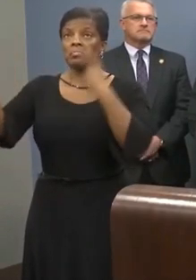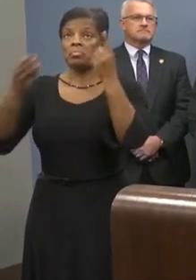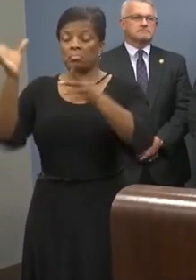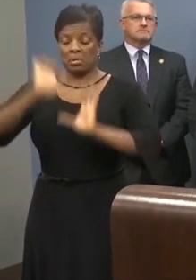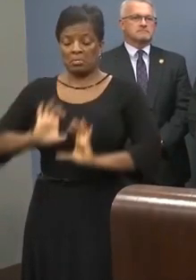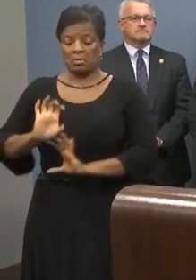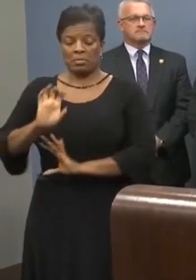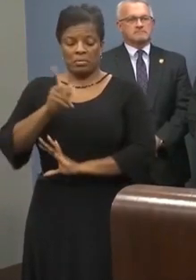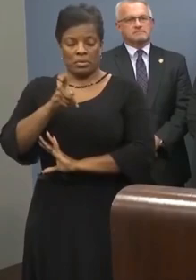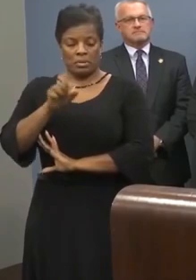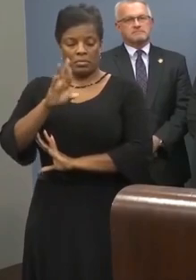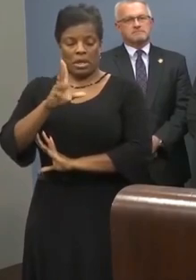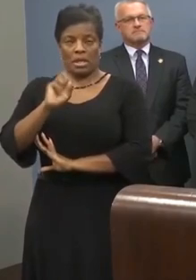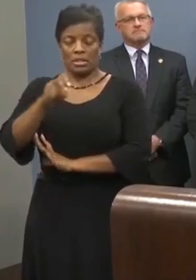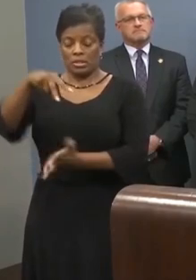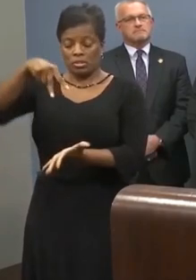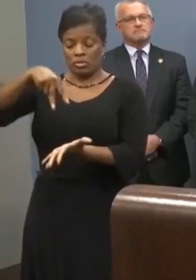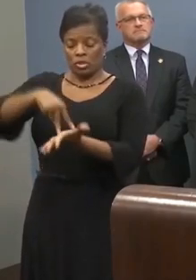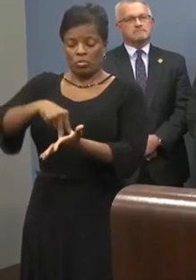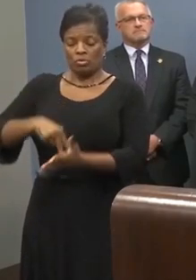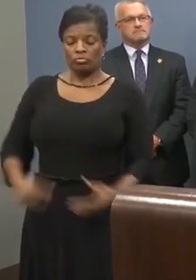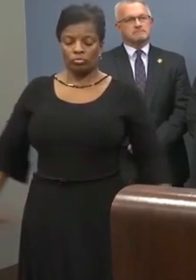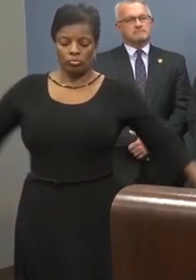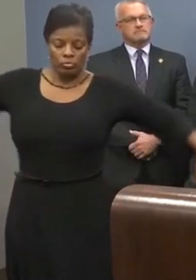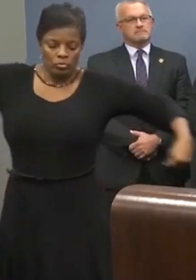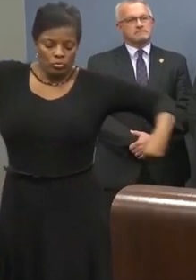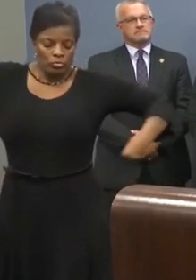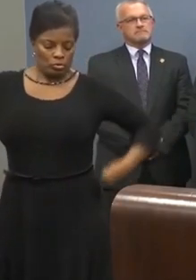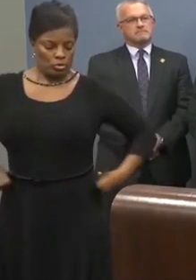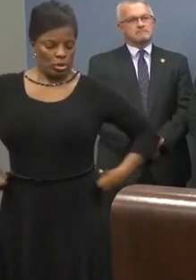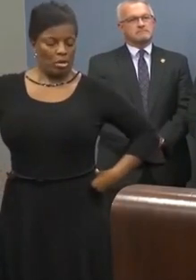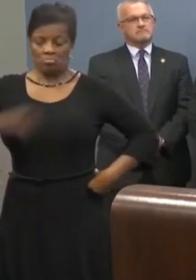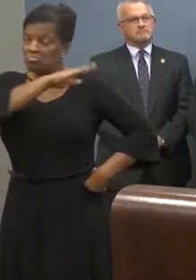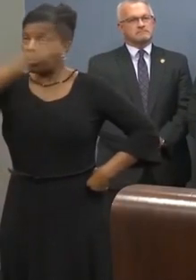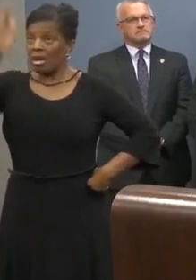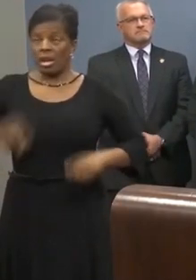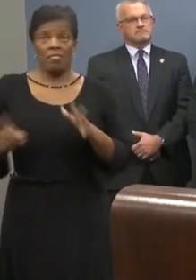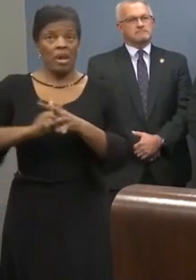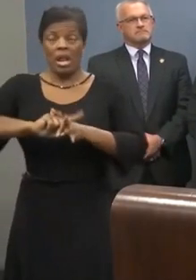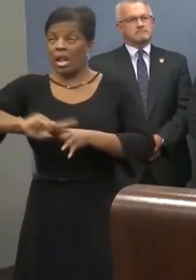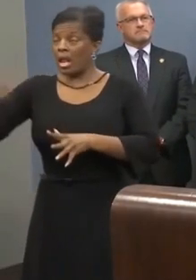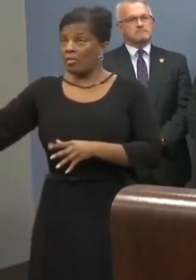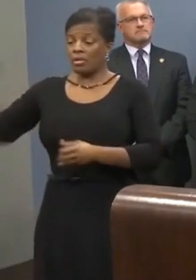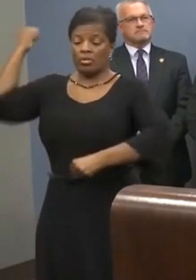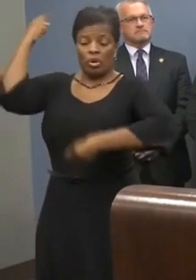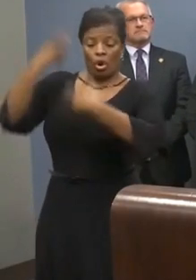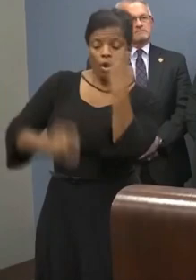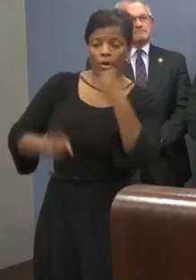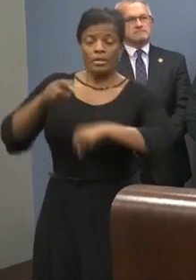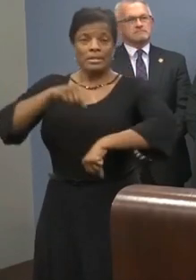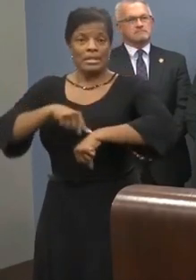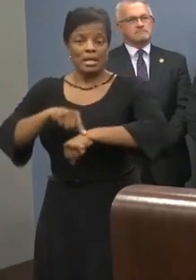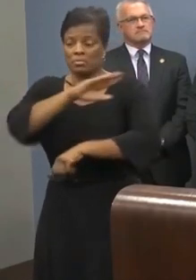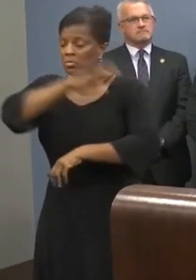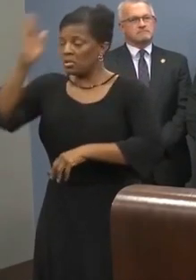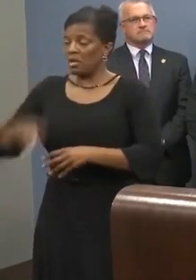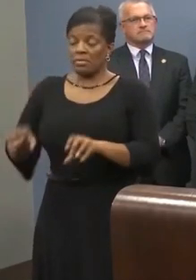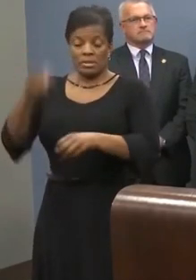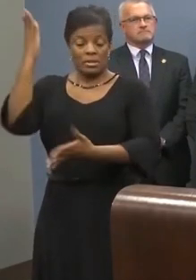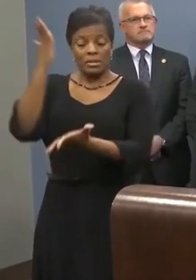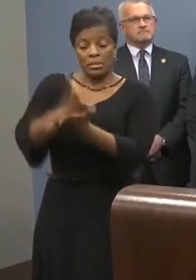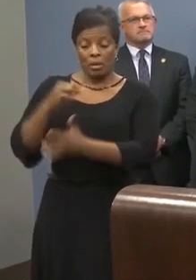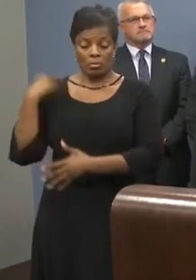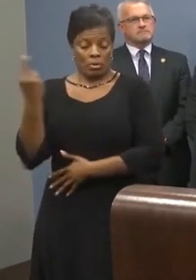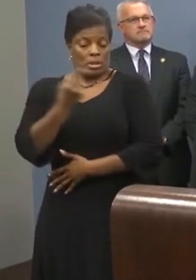Heights, who stood up with us shoulder to shoulder, who never left during the tough times, who never quit on